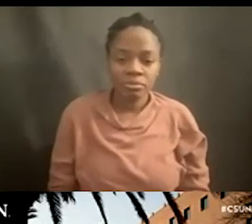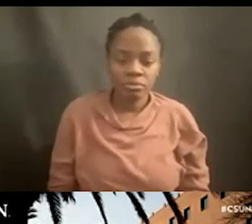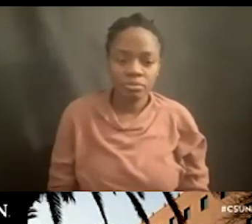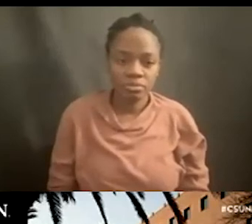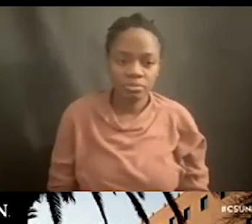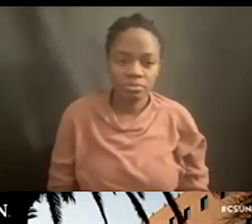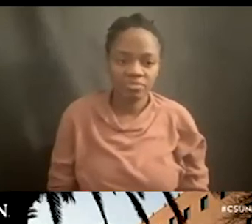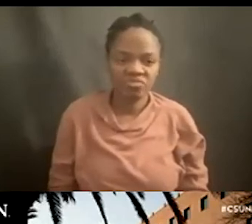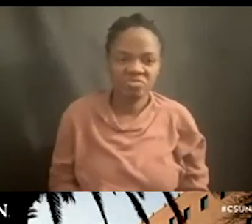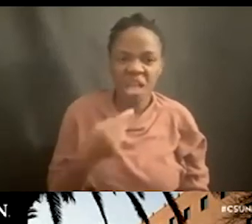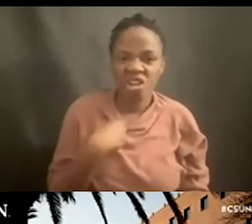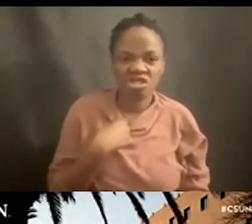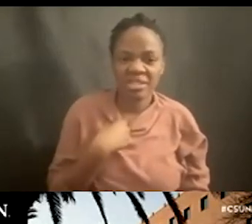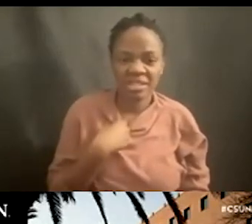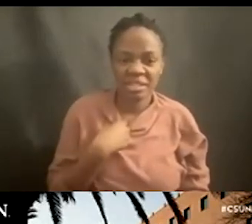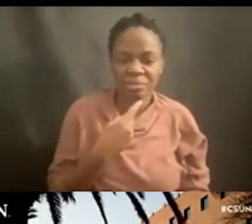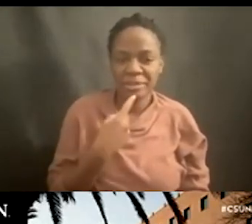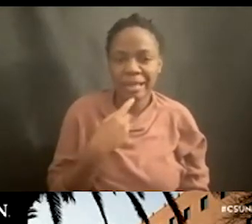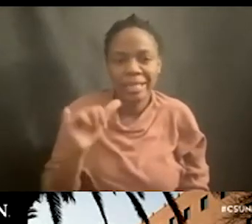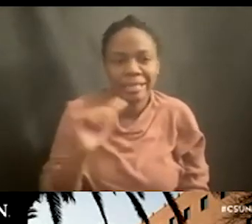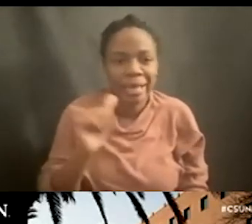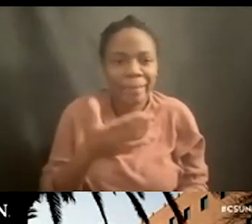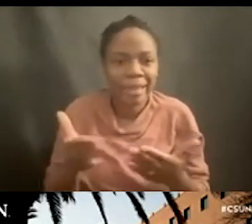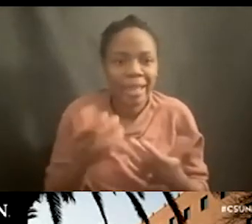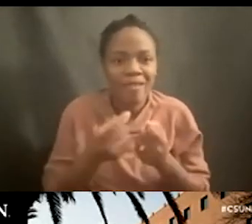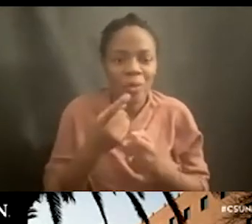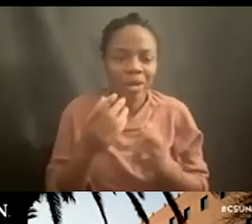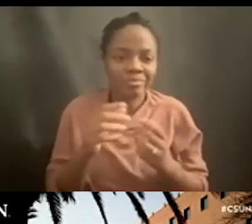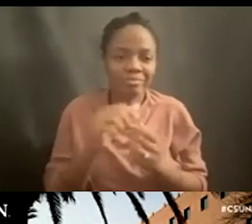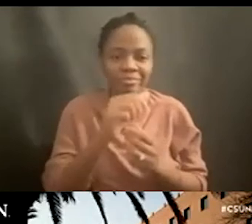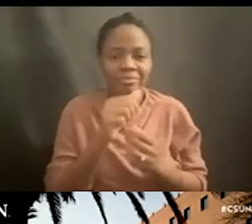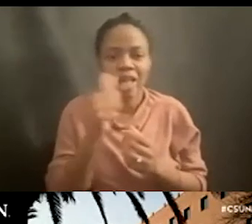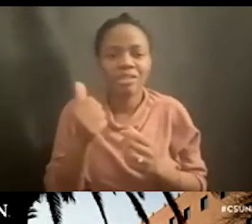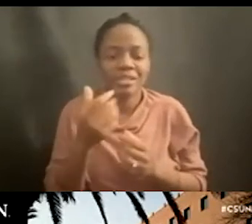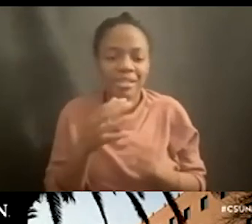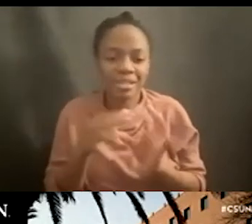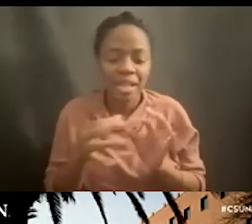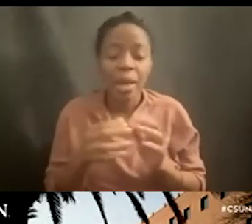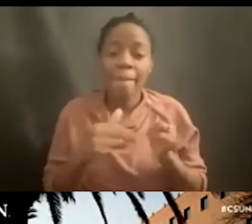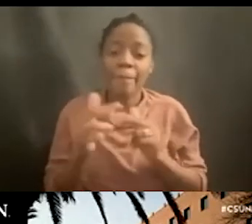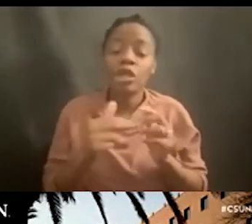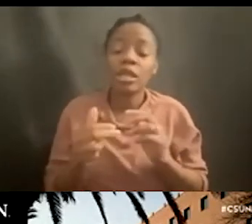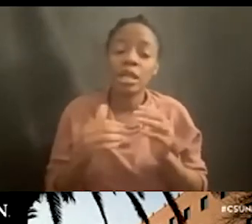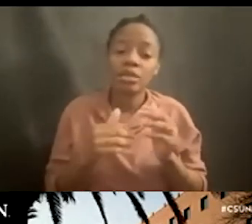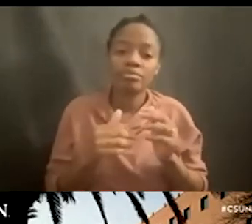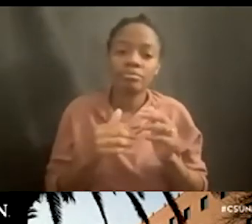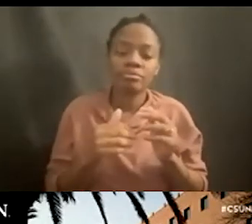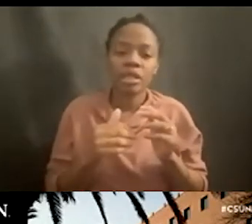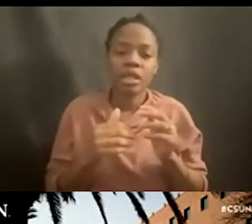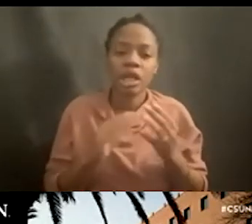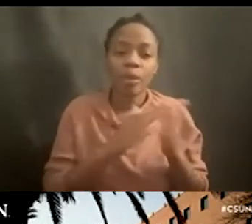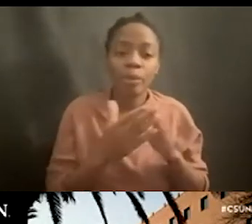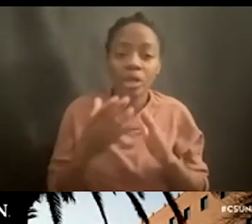I'll just echo what everyone else has said. The idea of building community and connections is so important. It's not